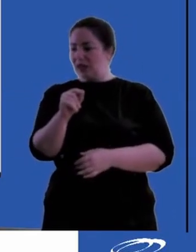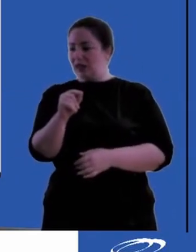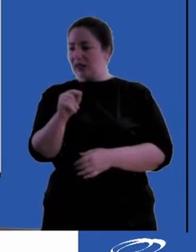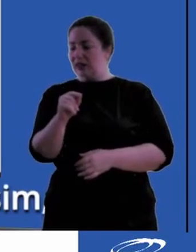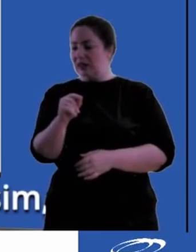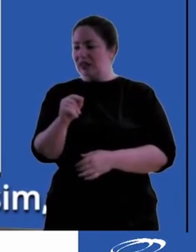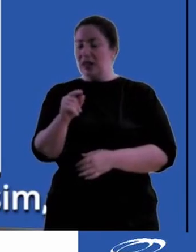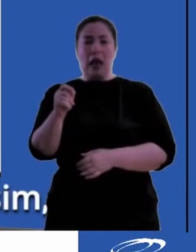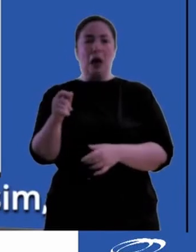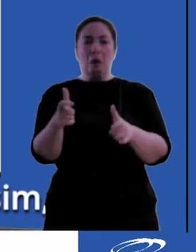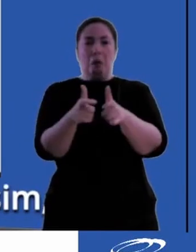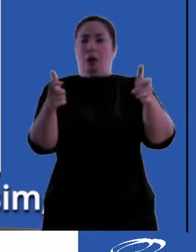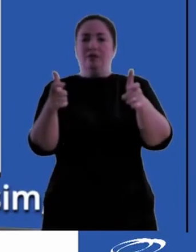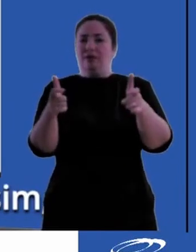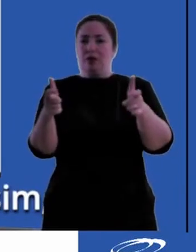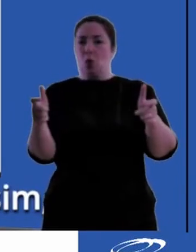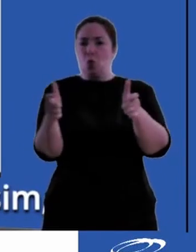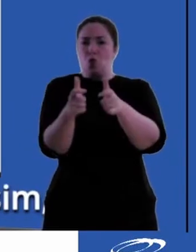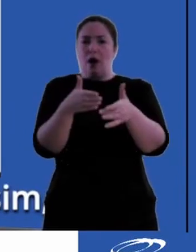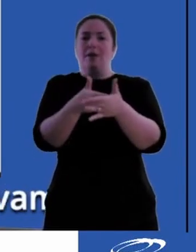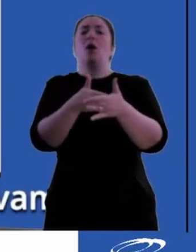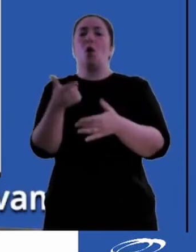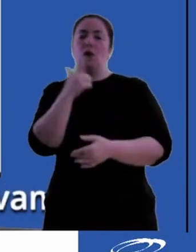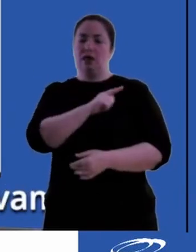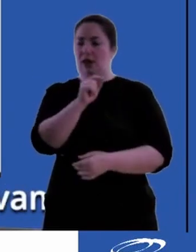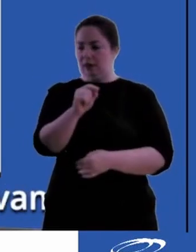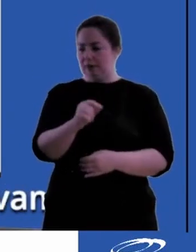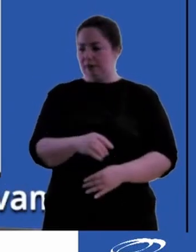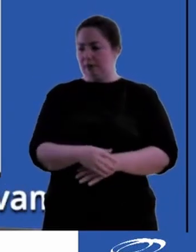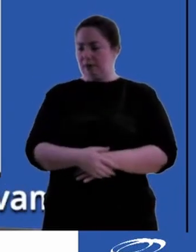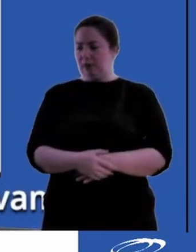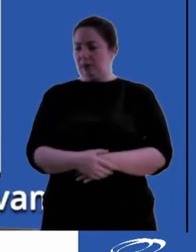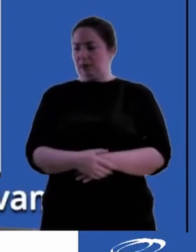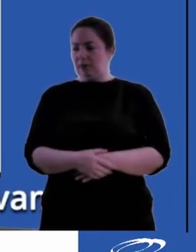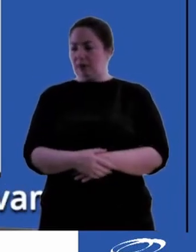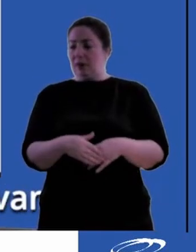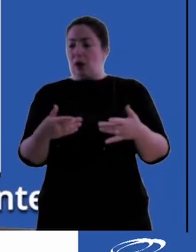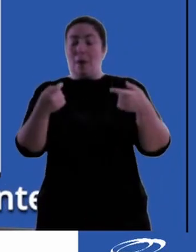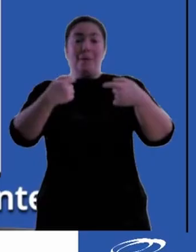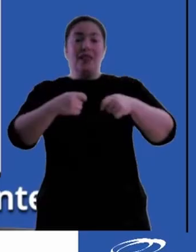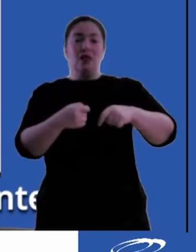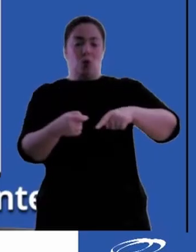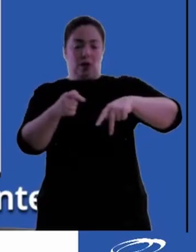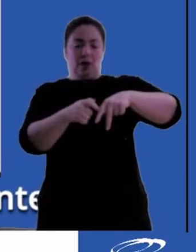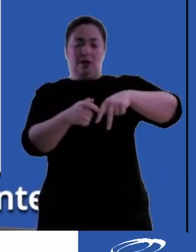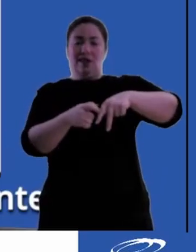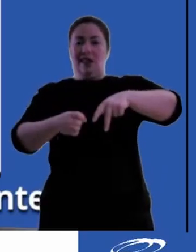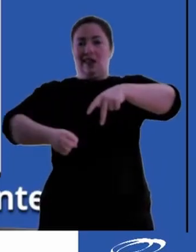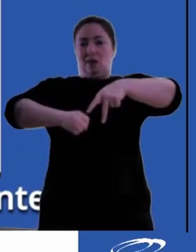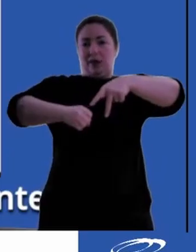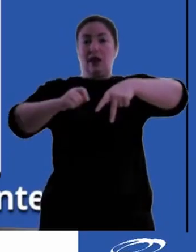in culture. This was a research study. So he underwent reimplantation of his joint. We were generating this data on the